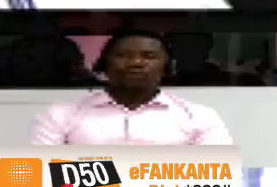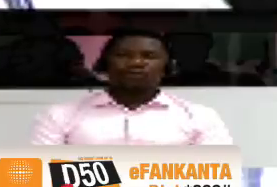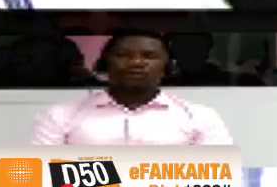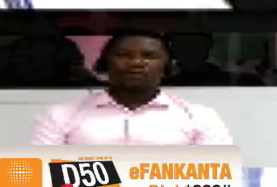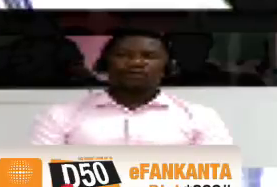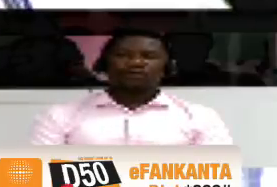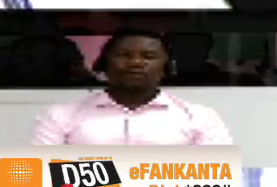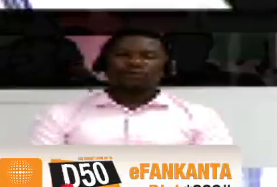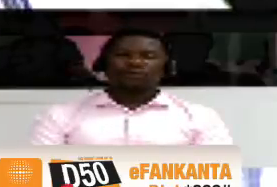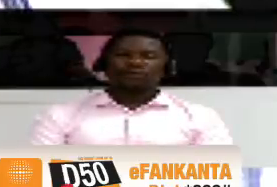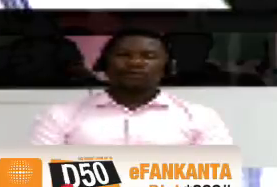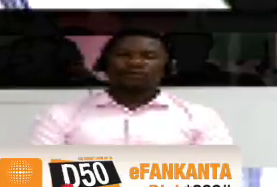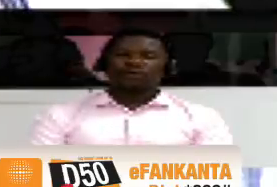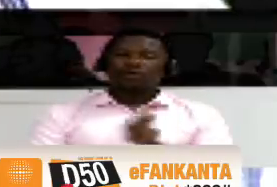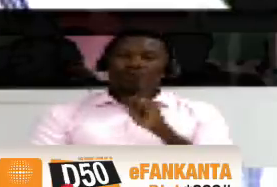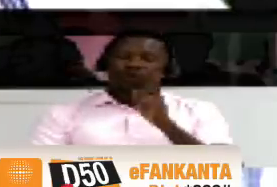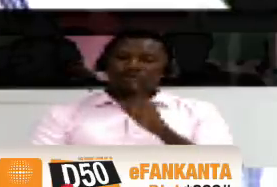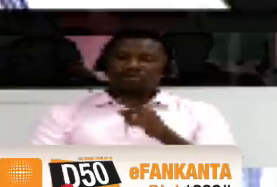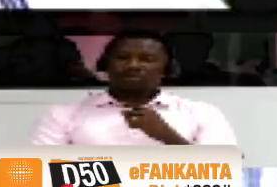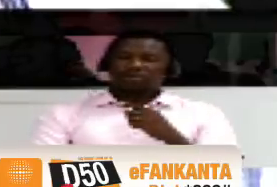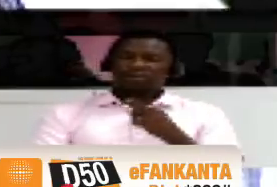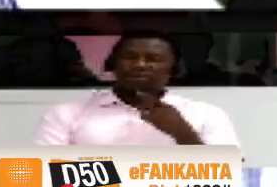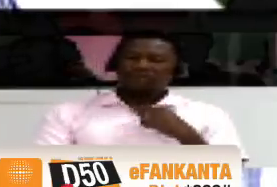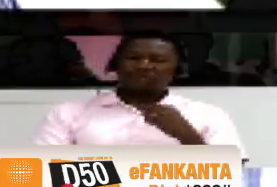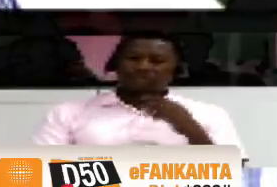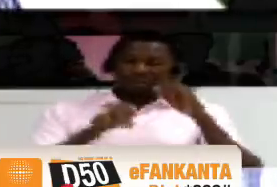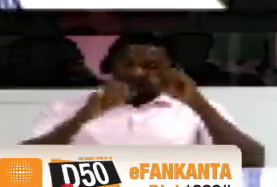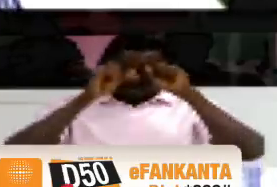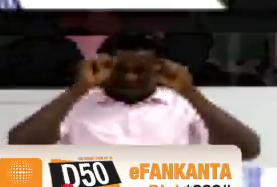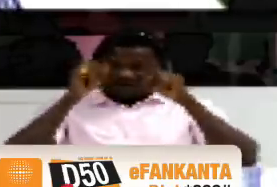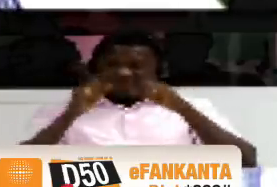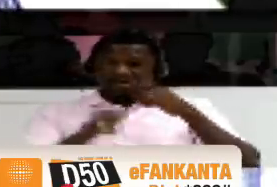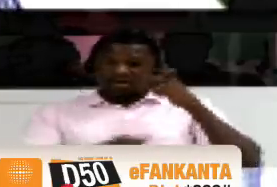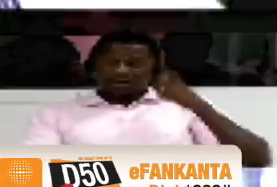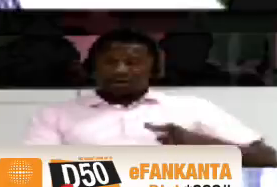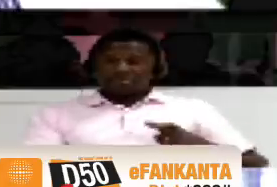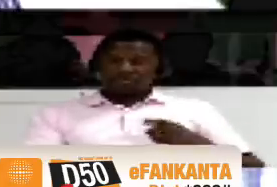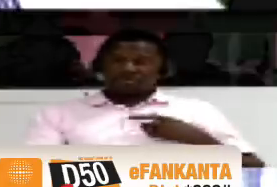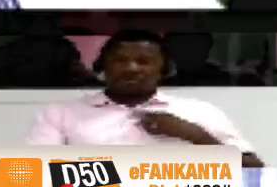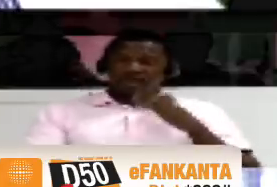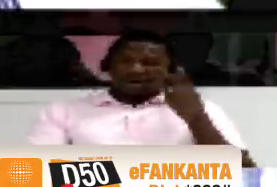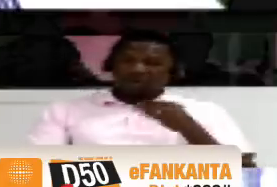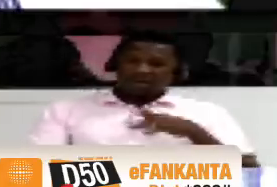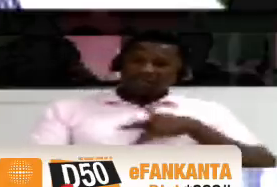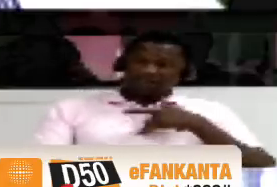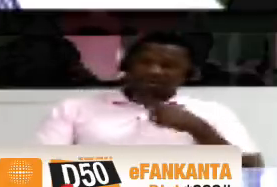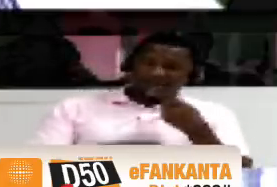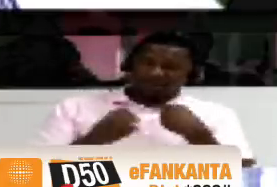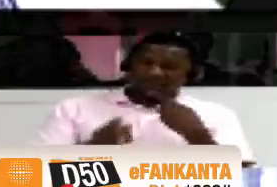What was the reaction of the authorities that you met in relation to your concerns?